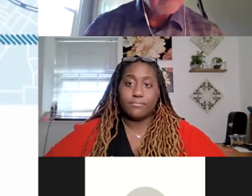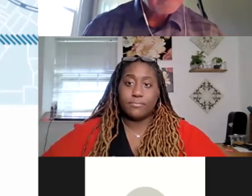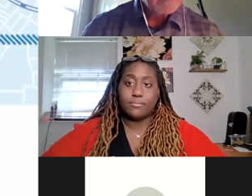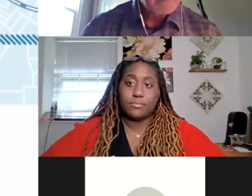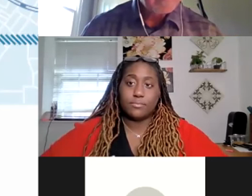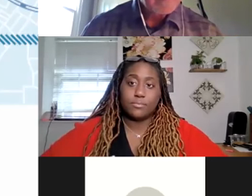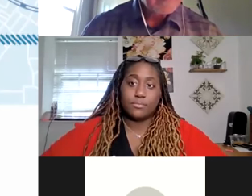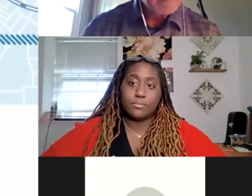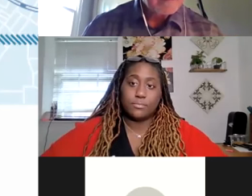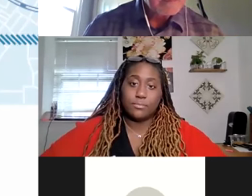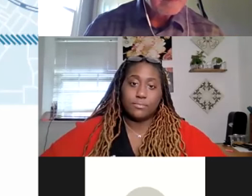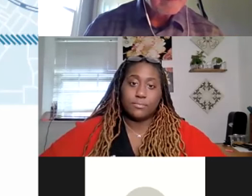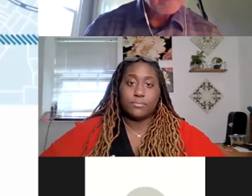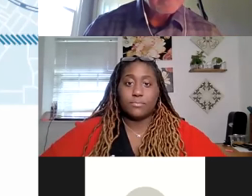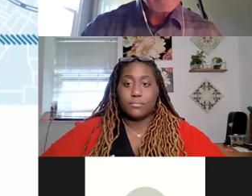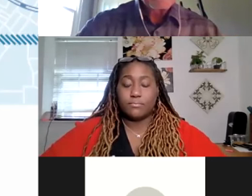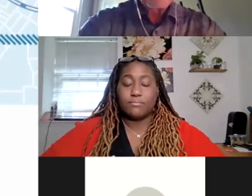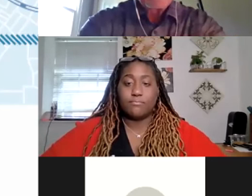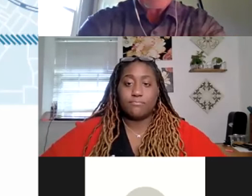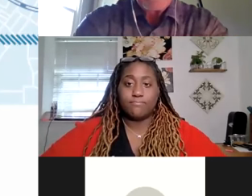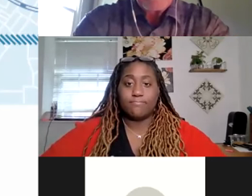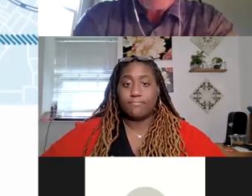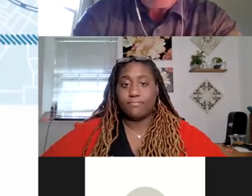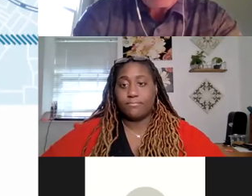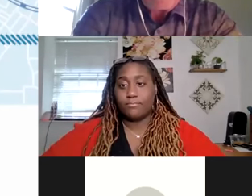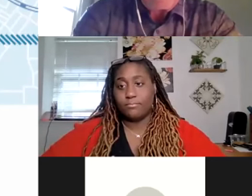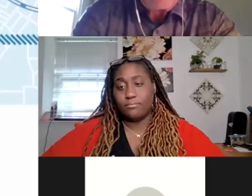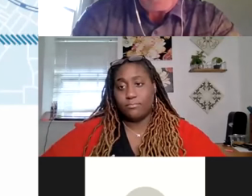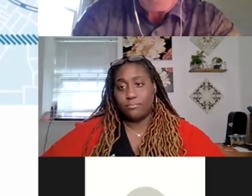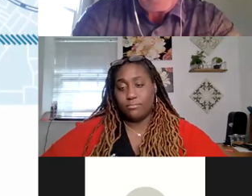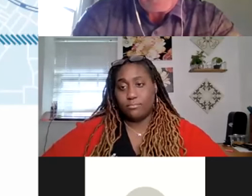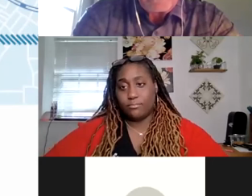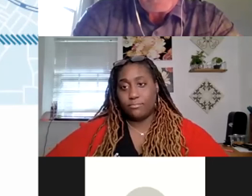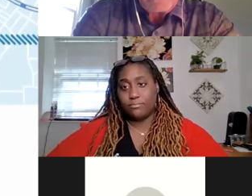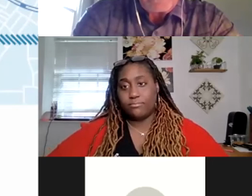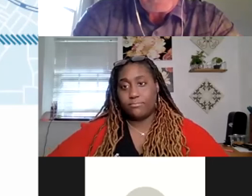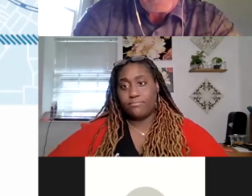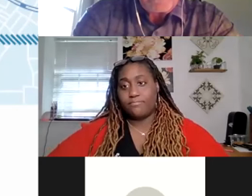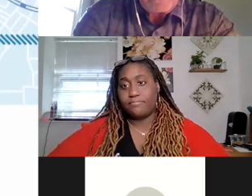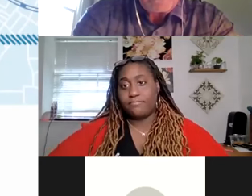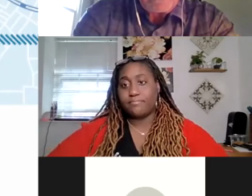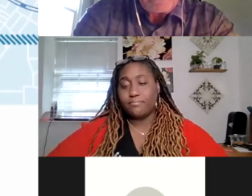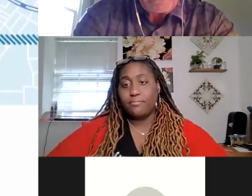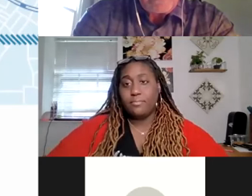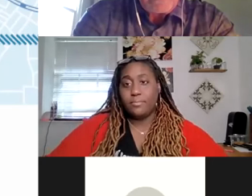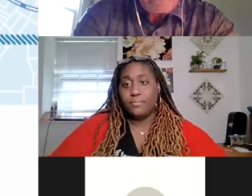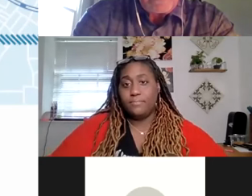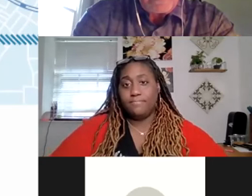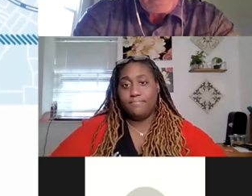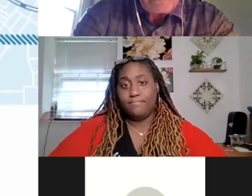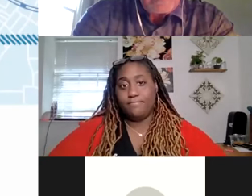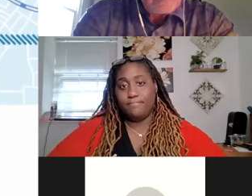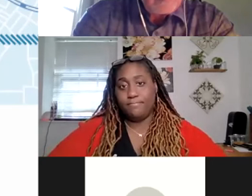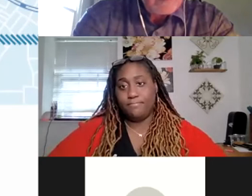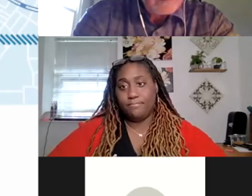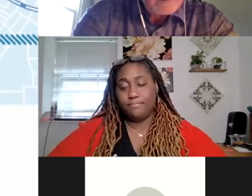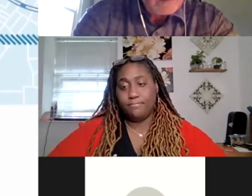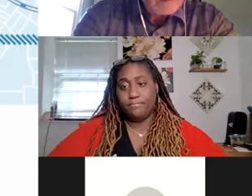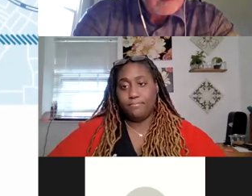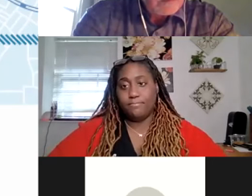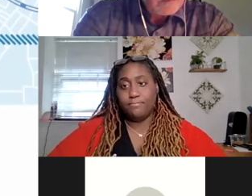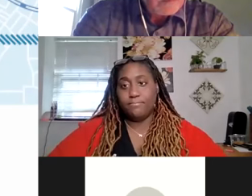see where things could be improved. I mean, I think that's the first place to start. And it's something I think that will,